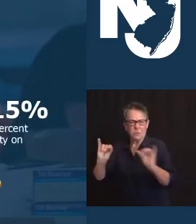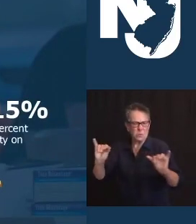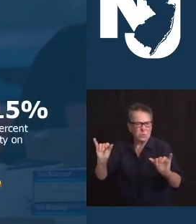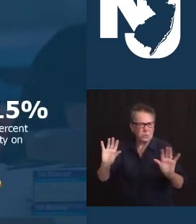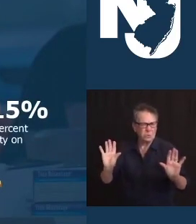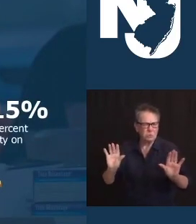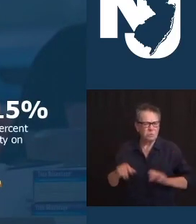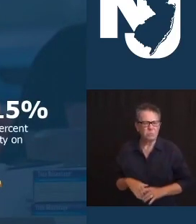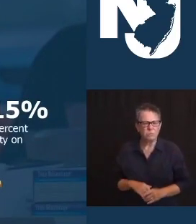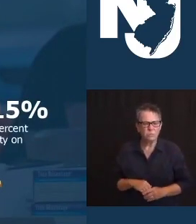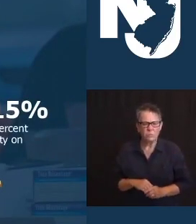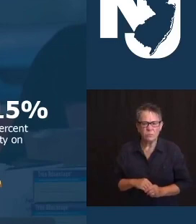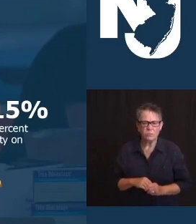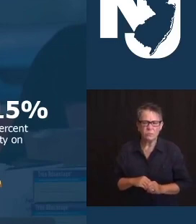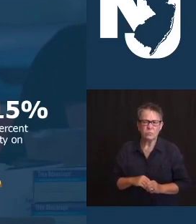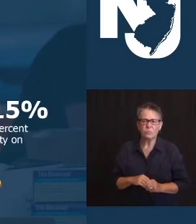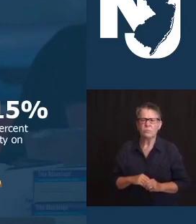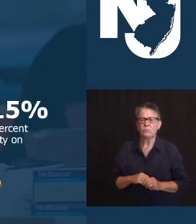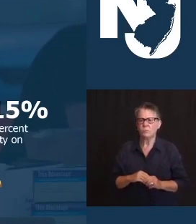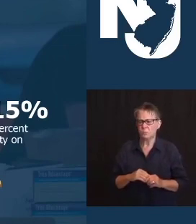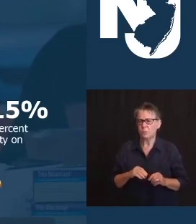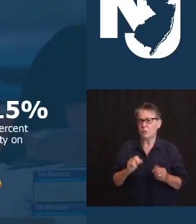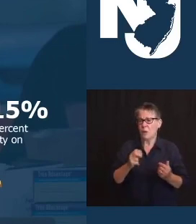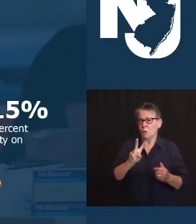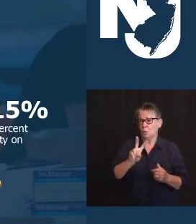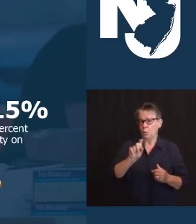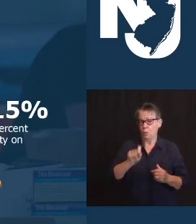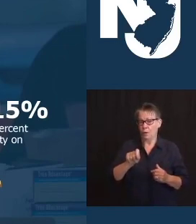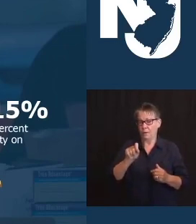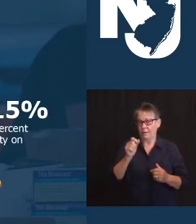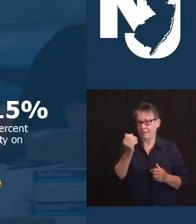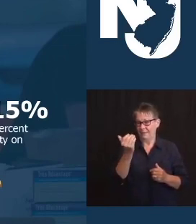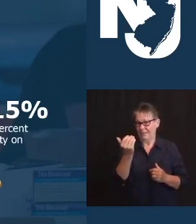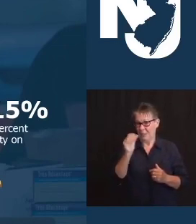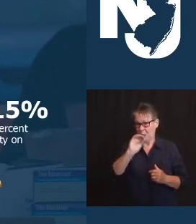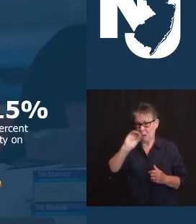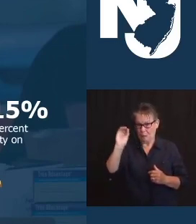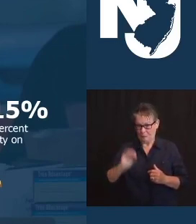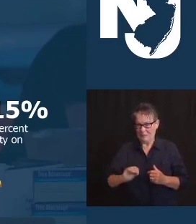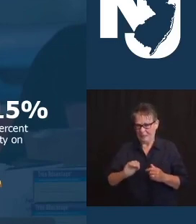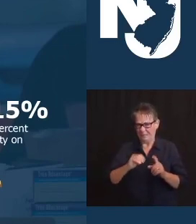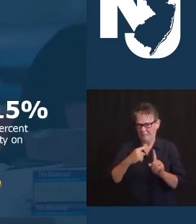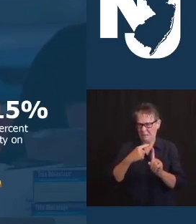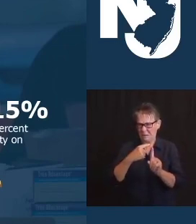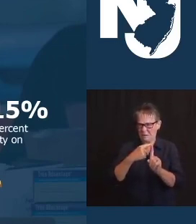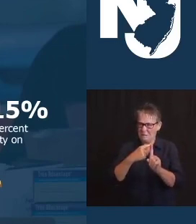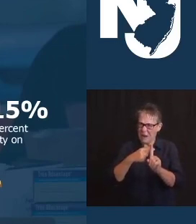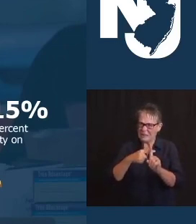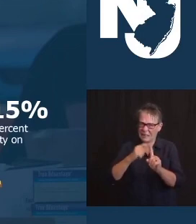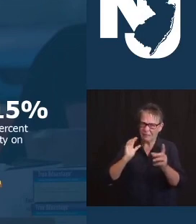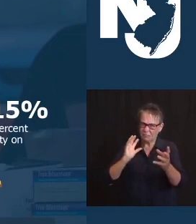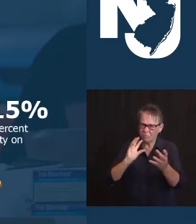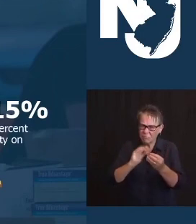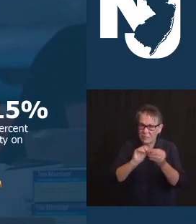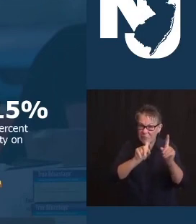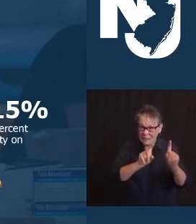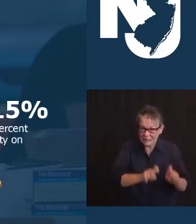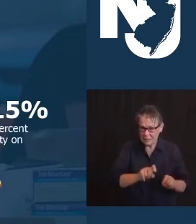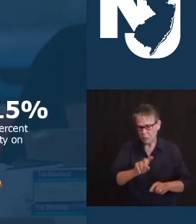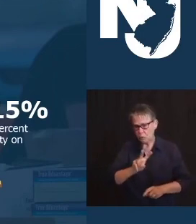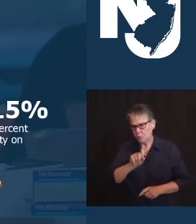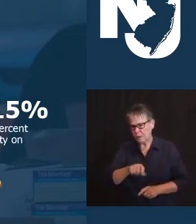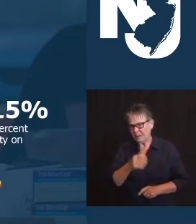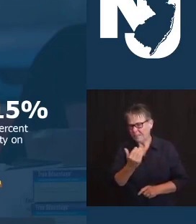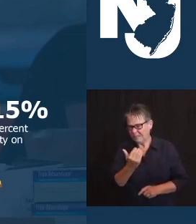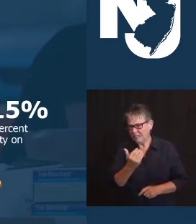which we have that data, is 2.15%. That is also not quite as good as it's been, but that's pretty darn good. We have